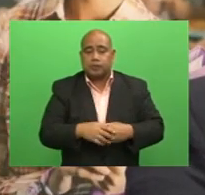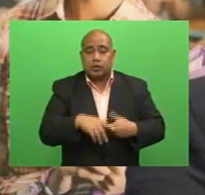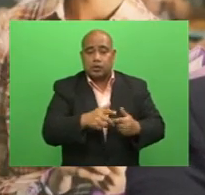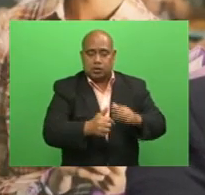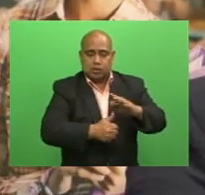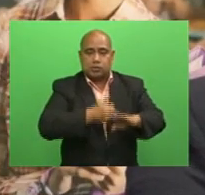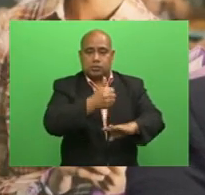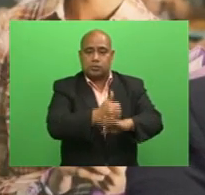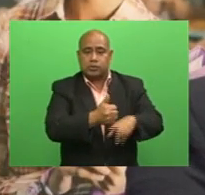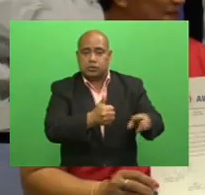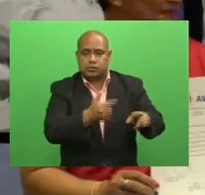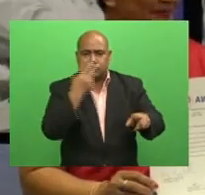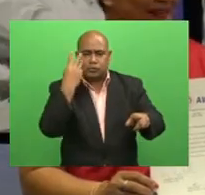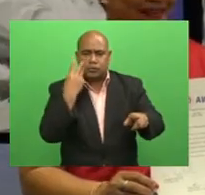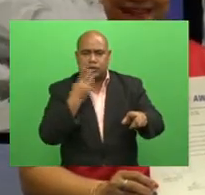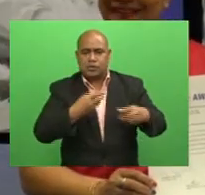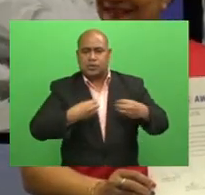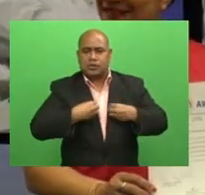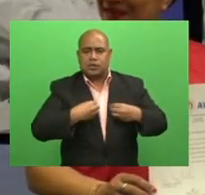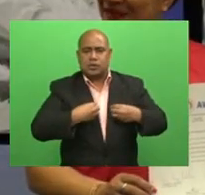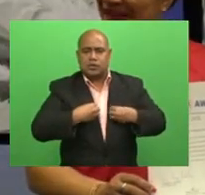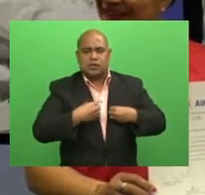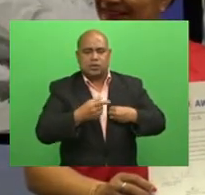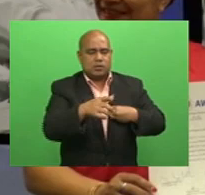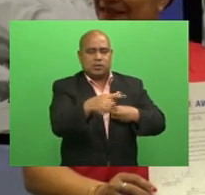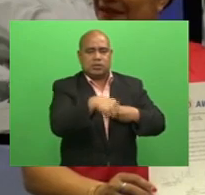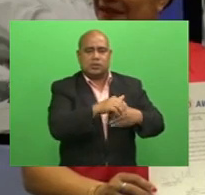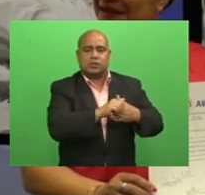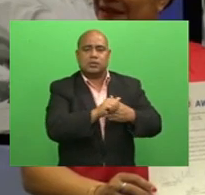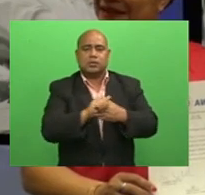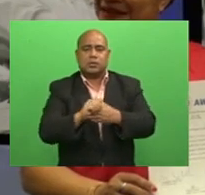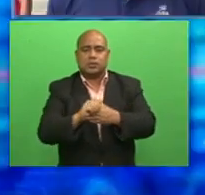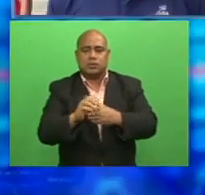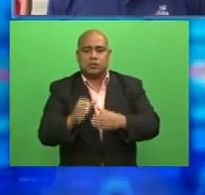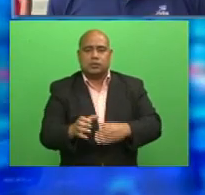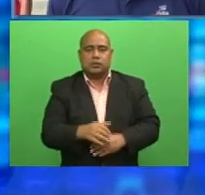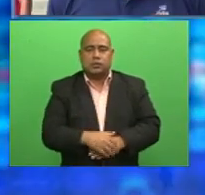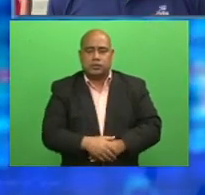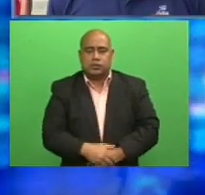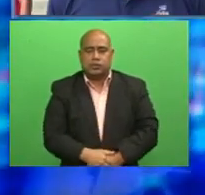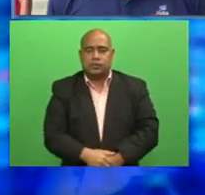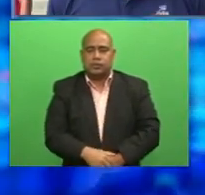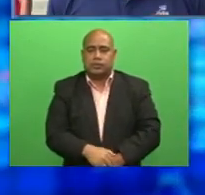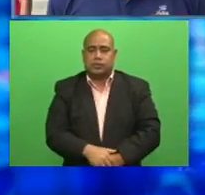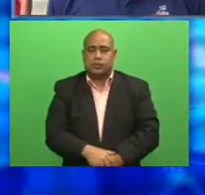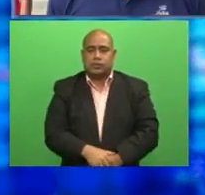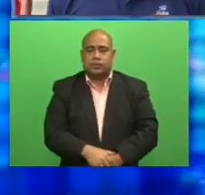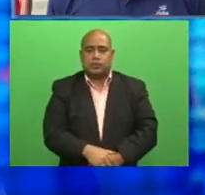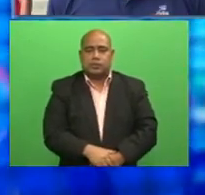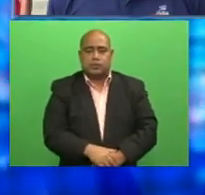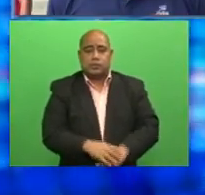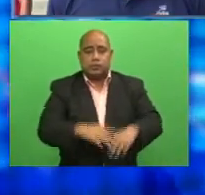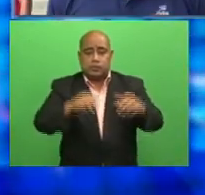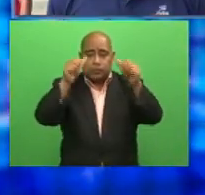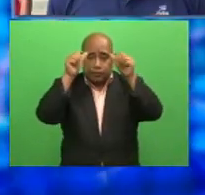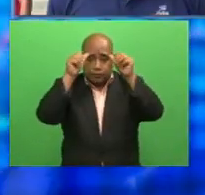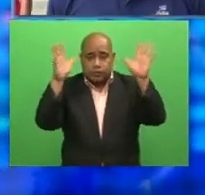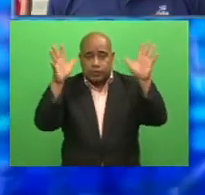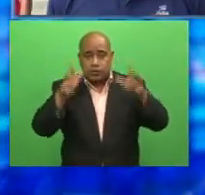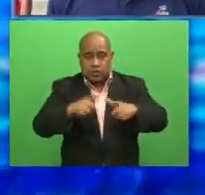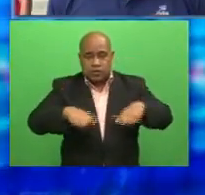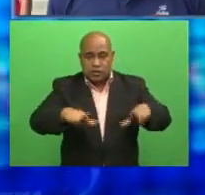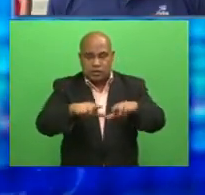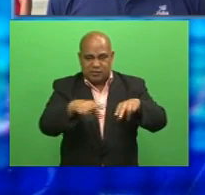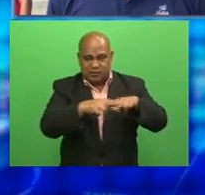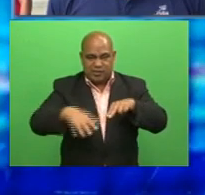of women business leaders. Apanisa Wangairondovu, FBC News. A famous local band has diversified into a totally